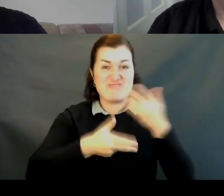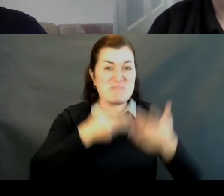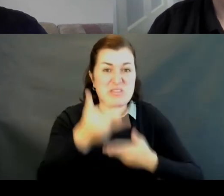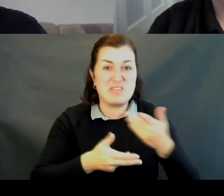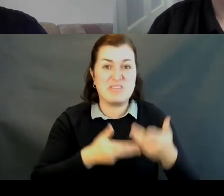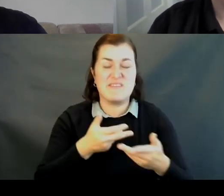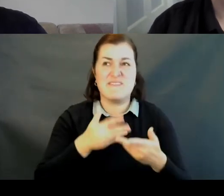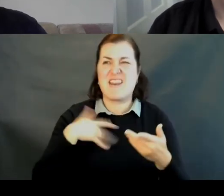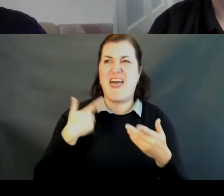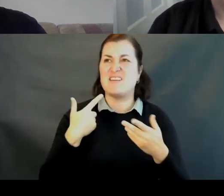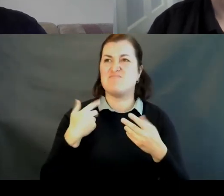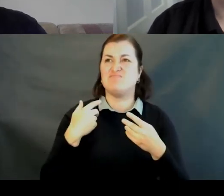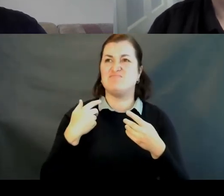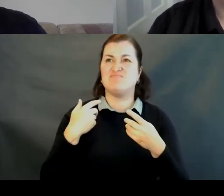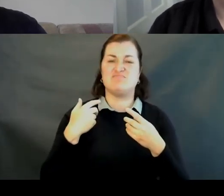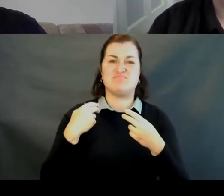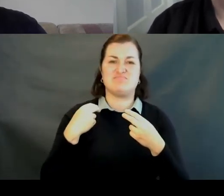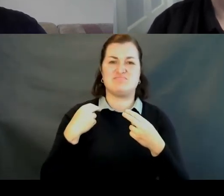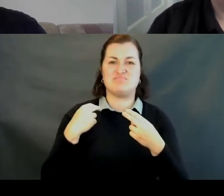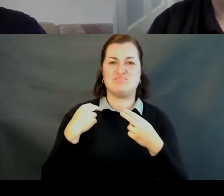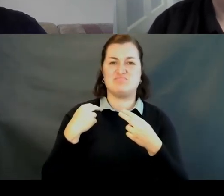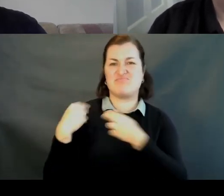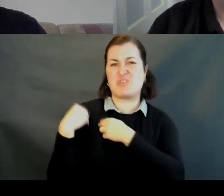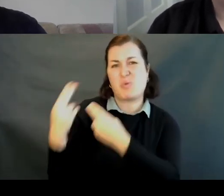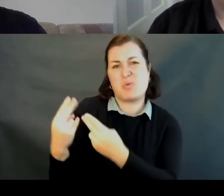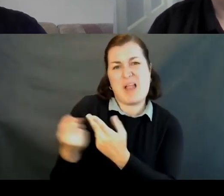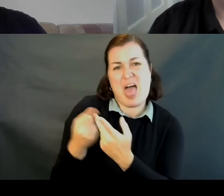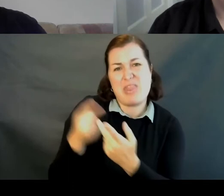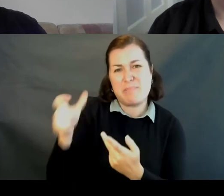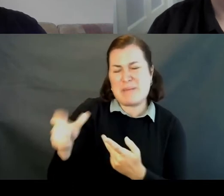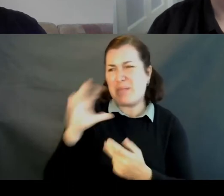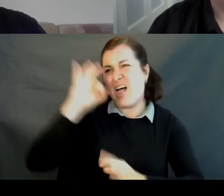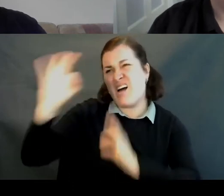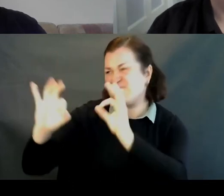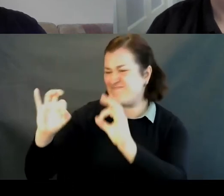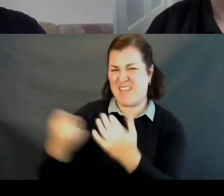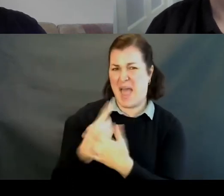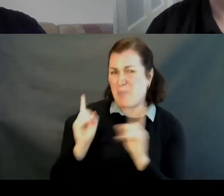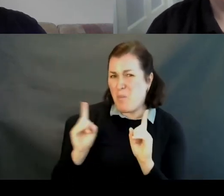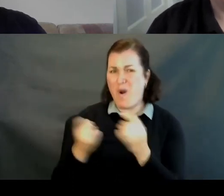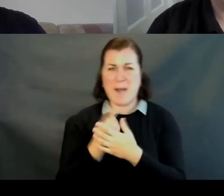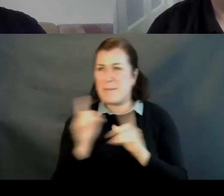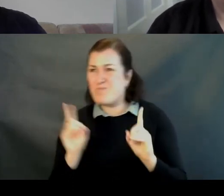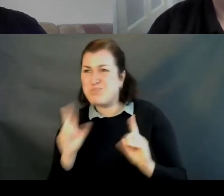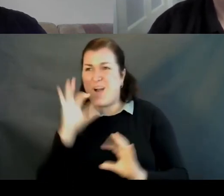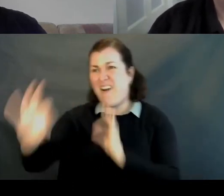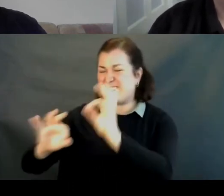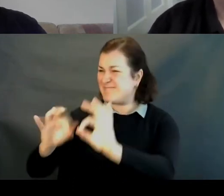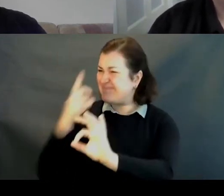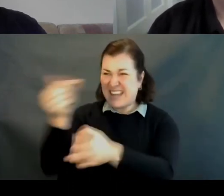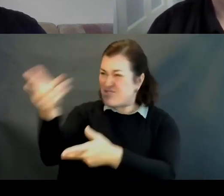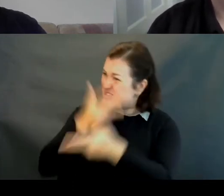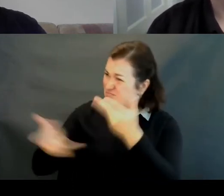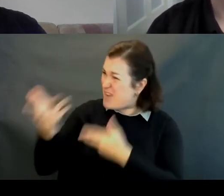have to rely on other people to maybe ask them what was happening then, or, you know, can you describe something